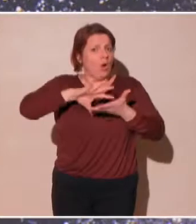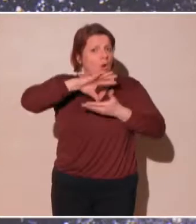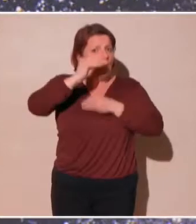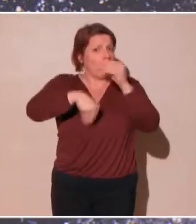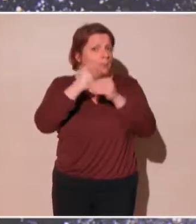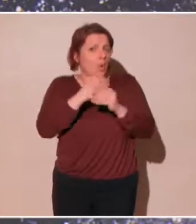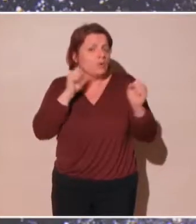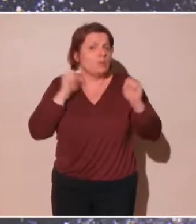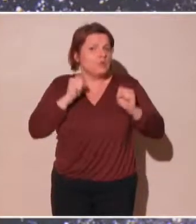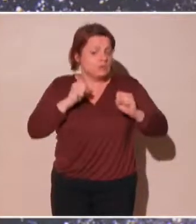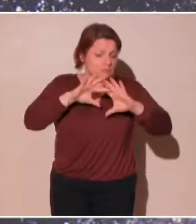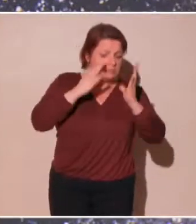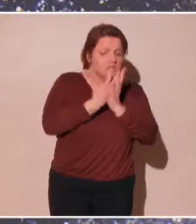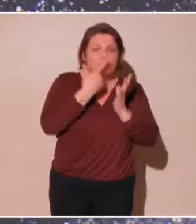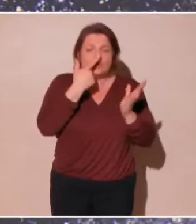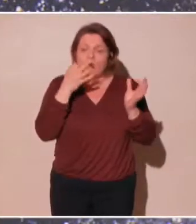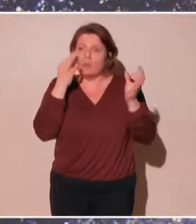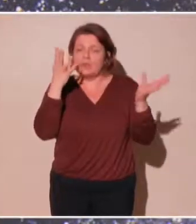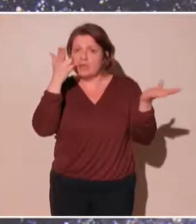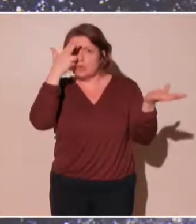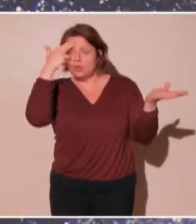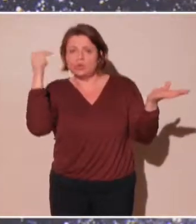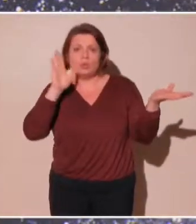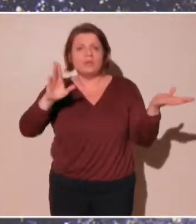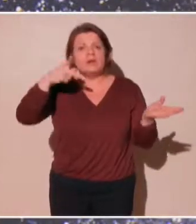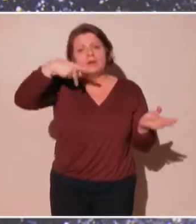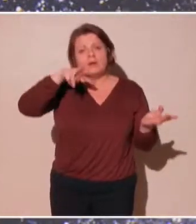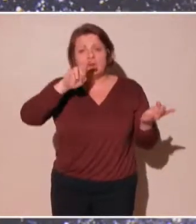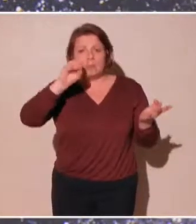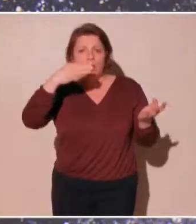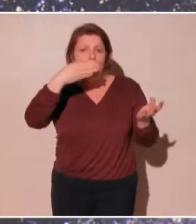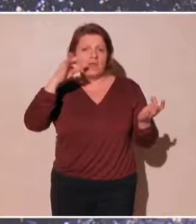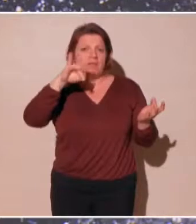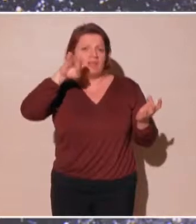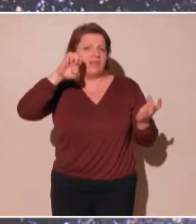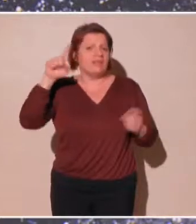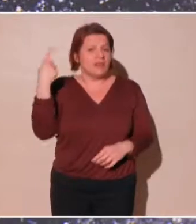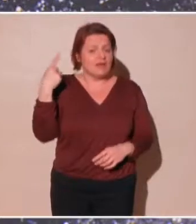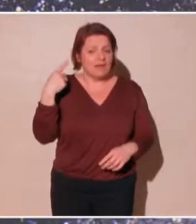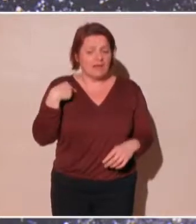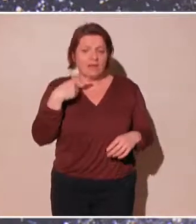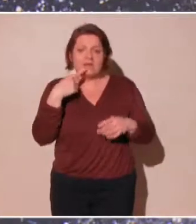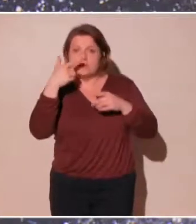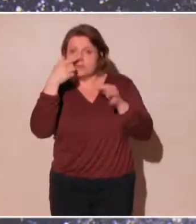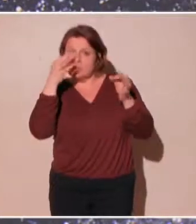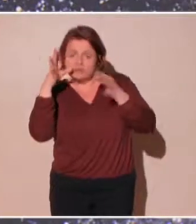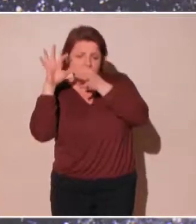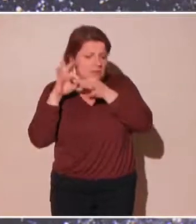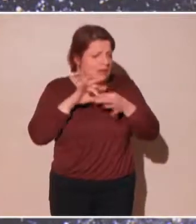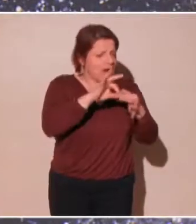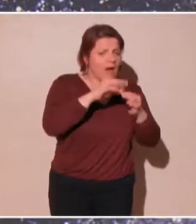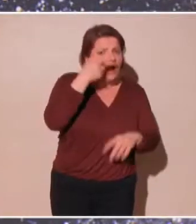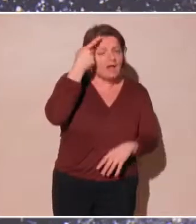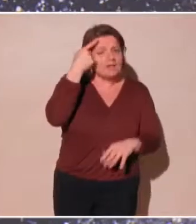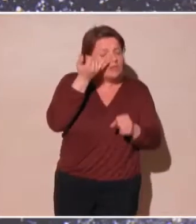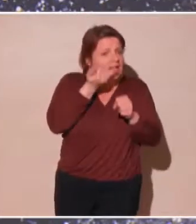us. And therefore, there's a Promethean view that this allows us to come back to the way in which the